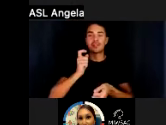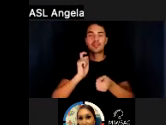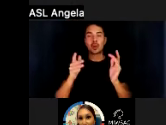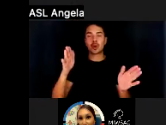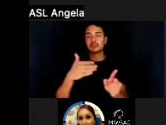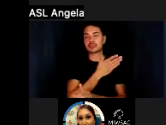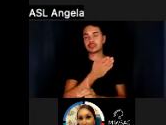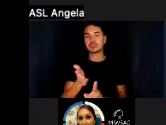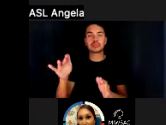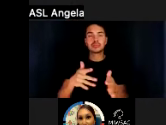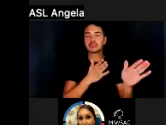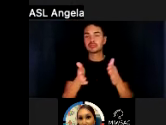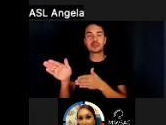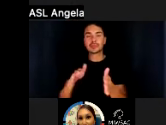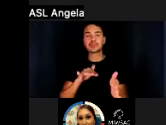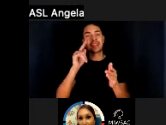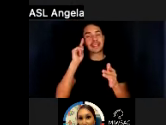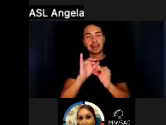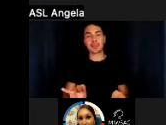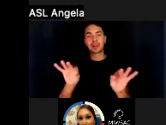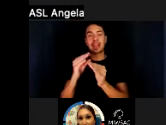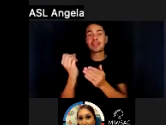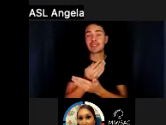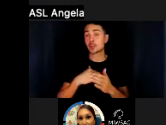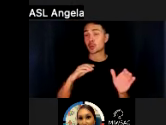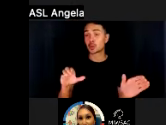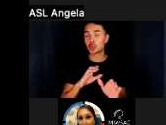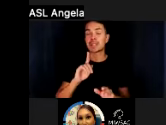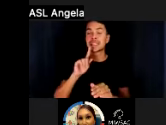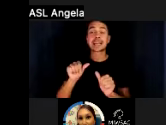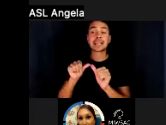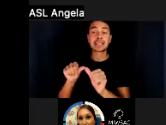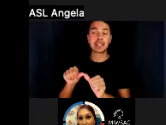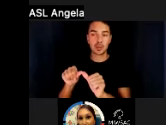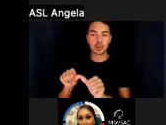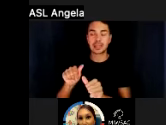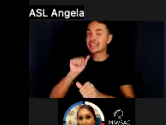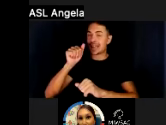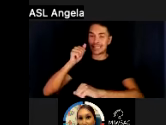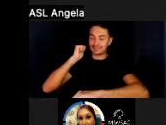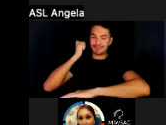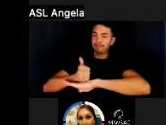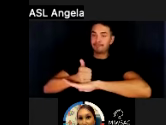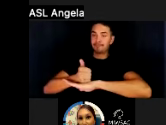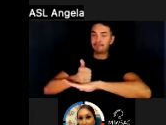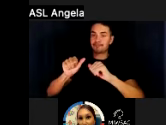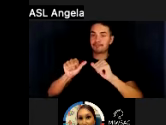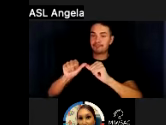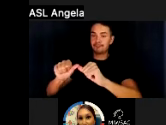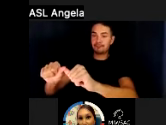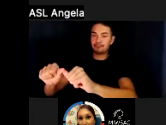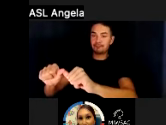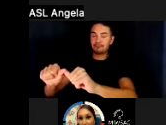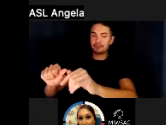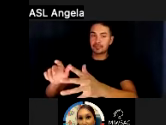that in mind, I think is important, that a lot of what we talk about is continuous. And so it's always thinking, what do we